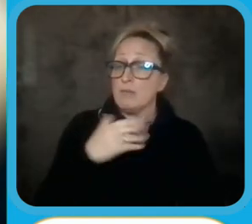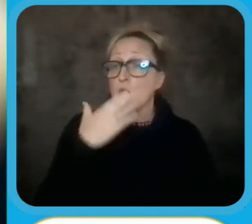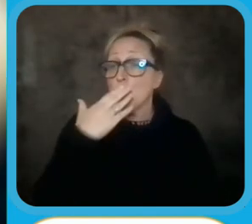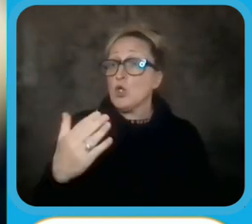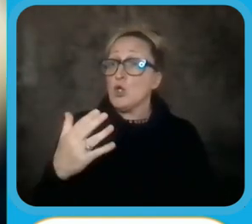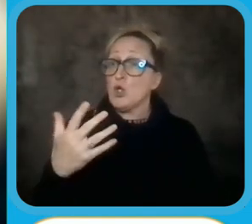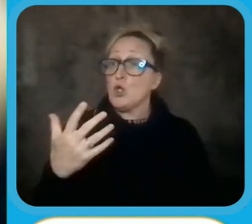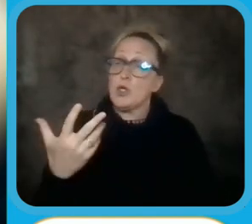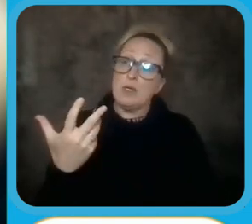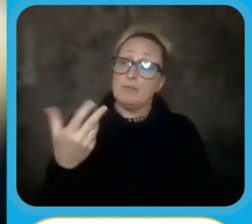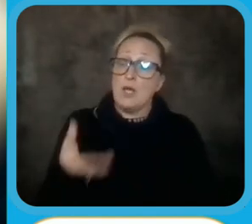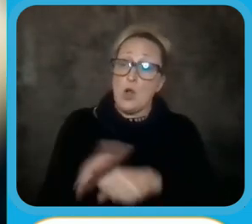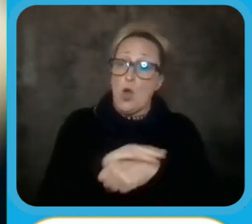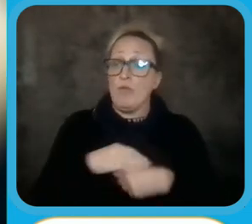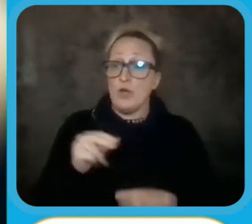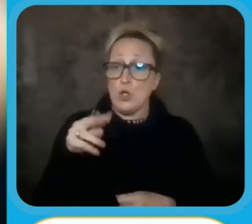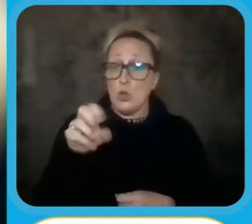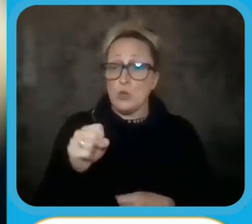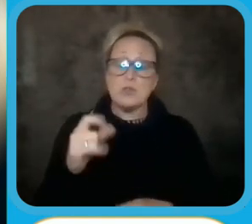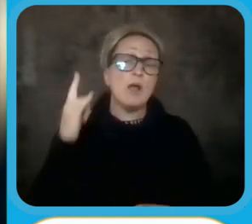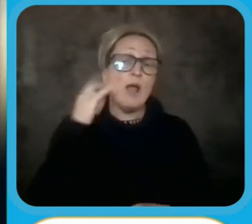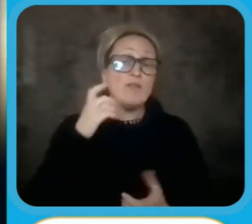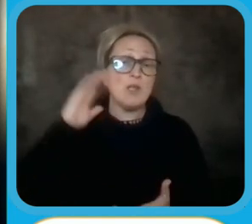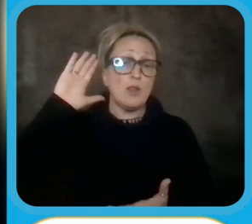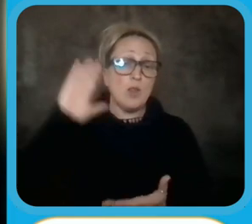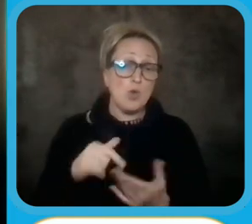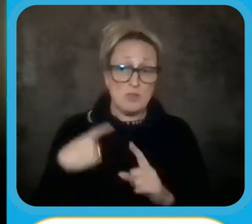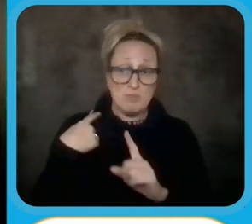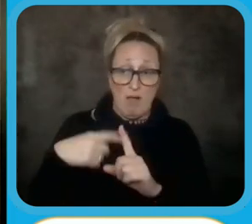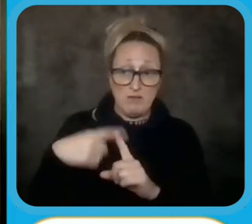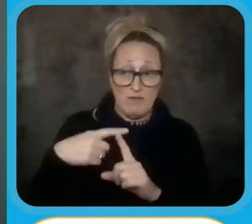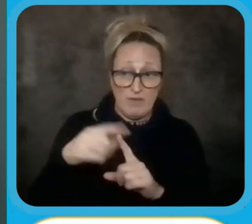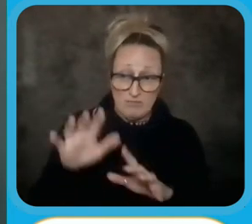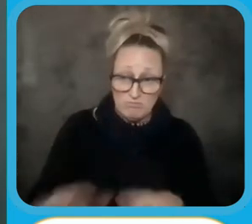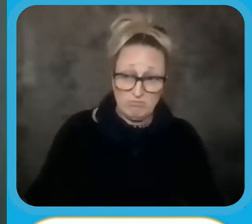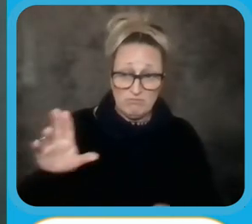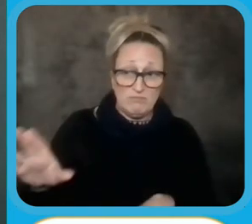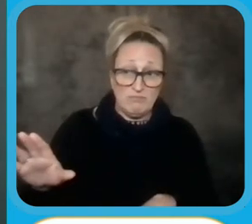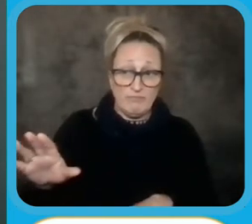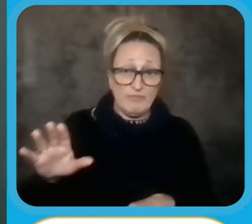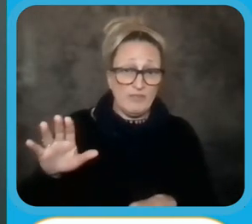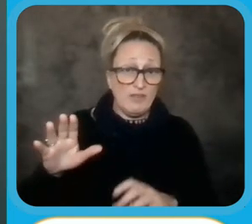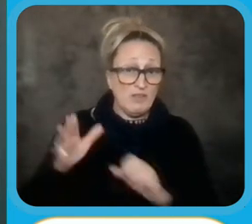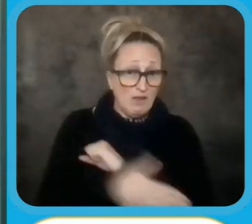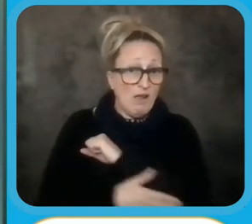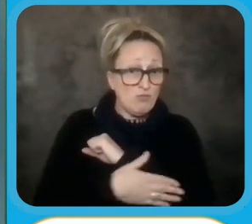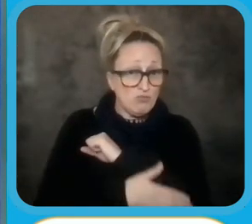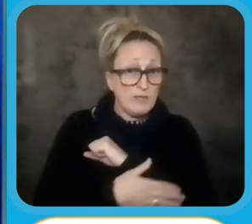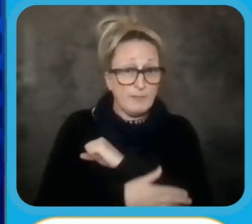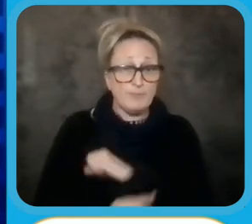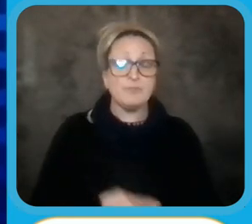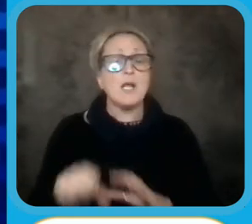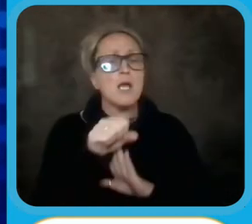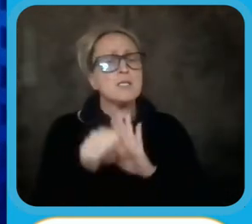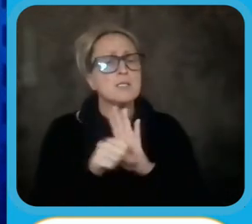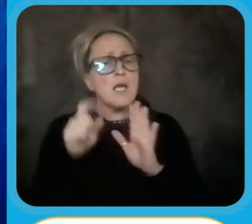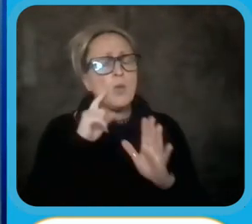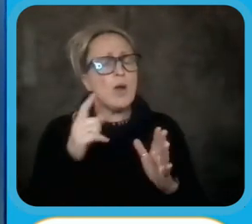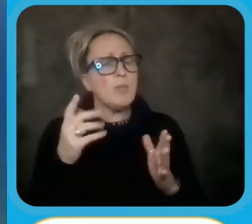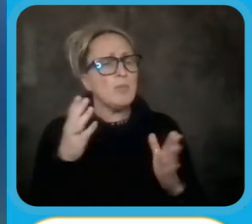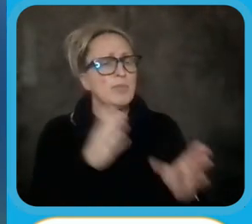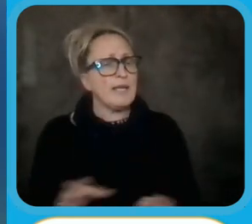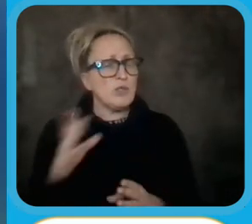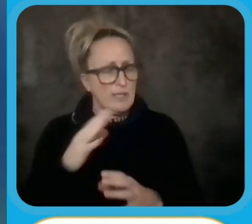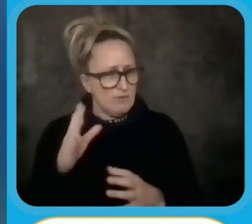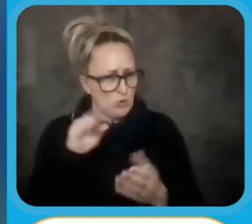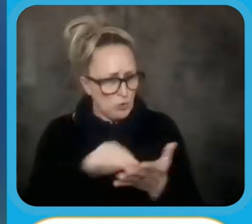COVID-19 news. California has the lowest positivity rate in the country. A statewide plan was announced to get students back into the